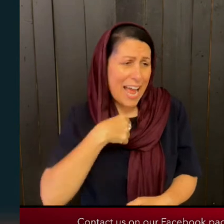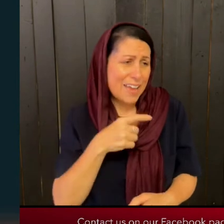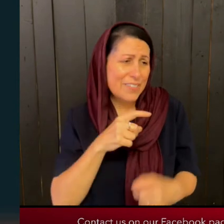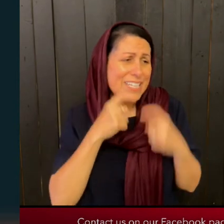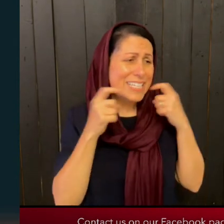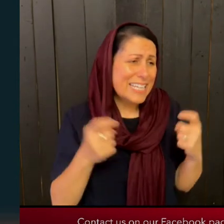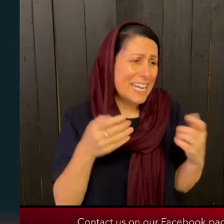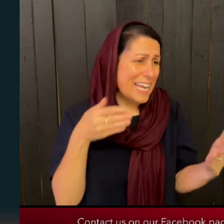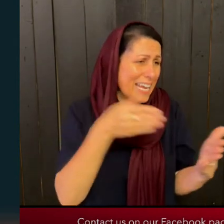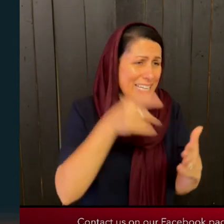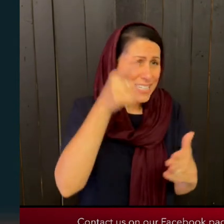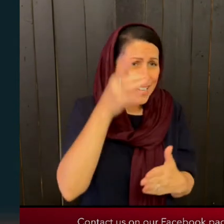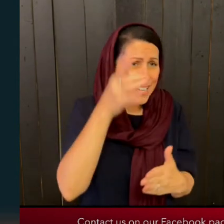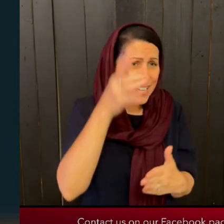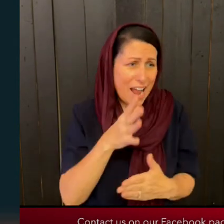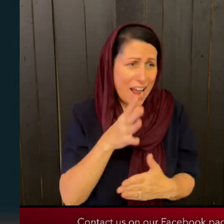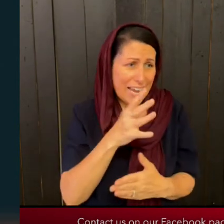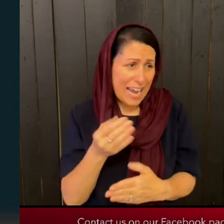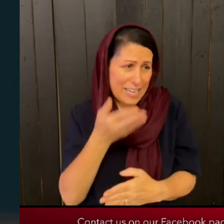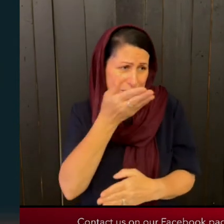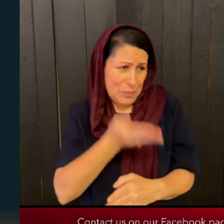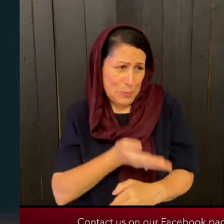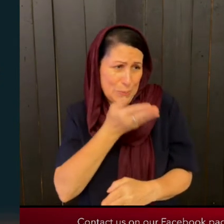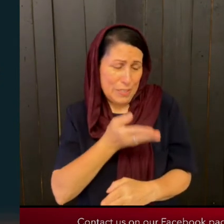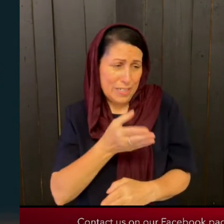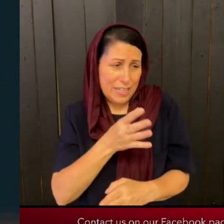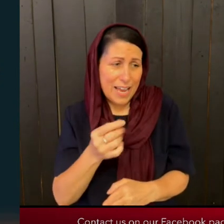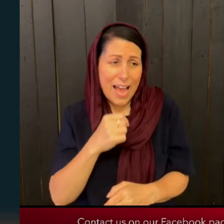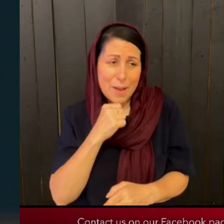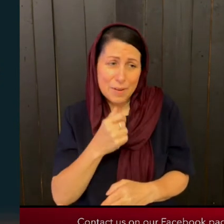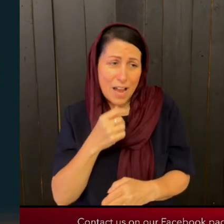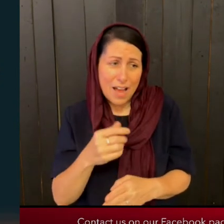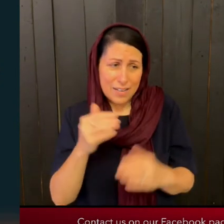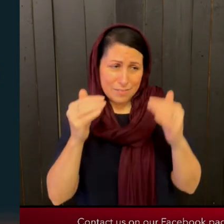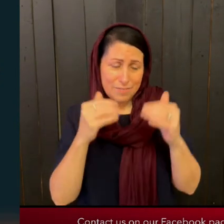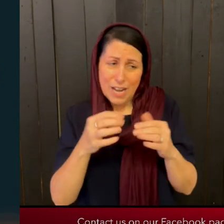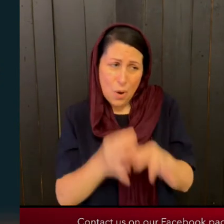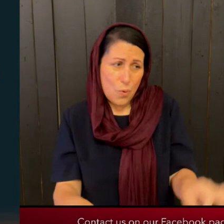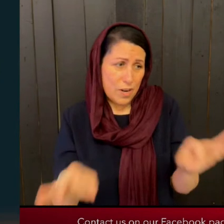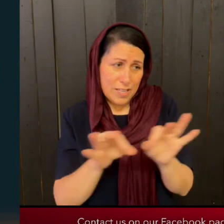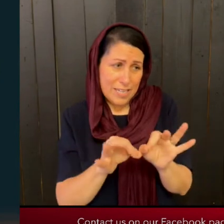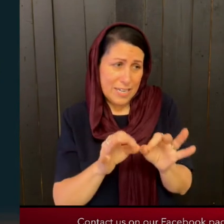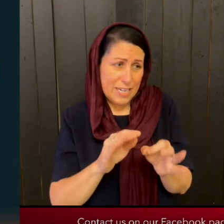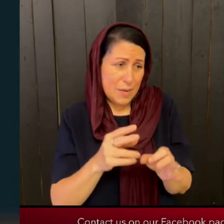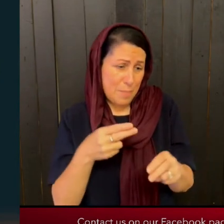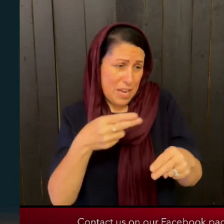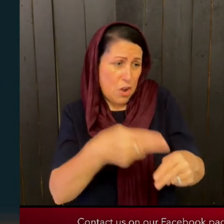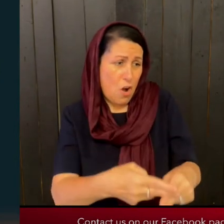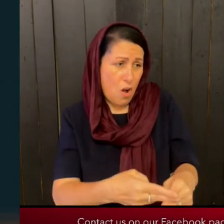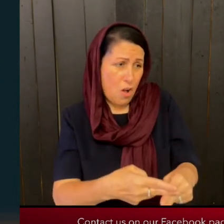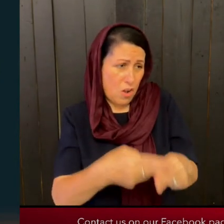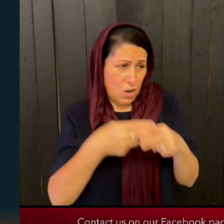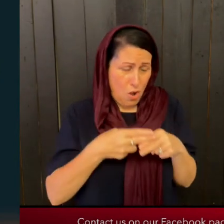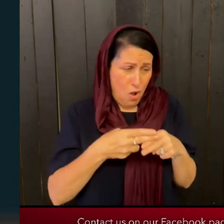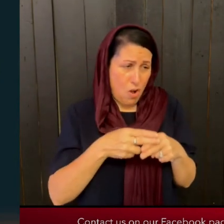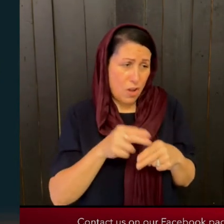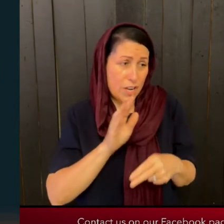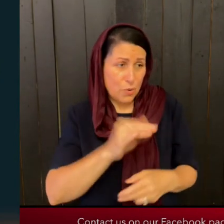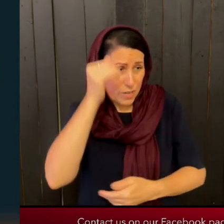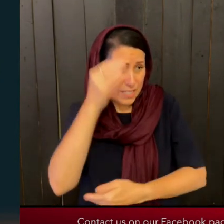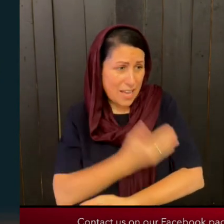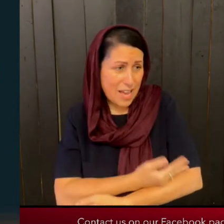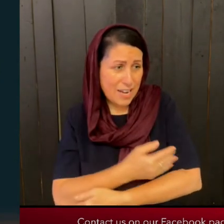I'm no longer worthy to be called your son. Make me as one of your hired men.' So he got up and came to his